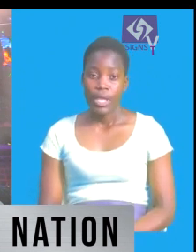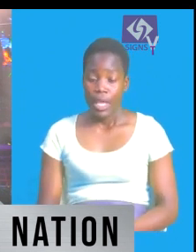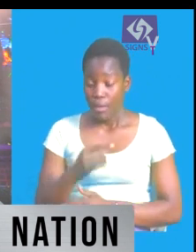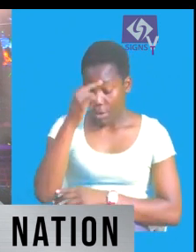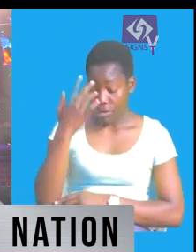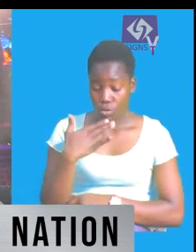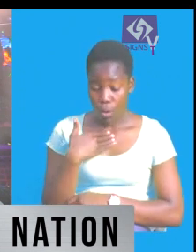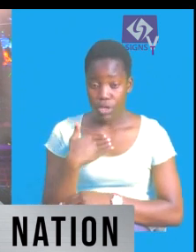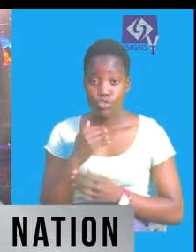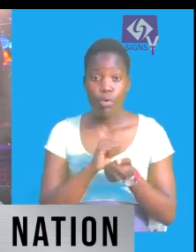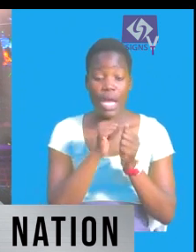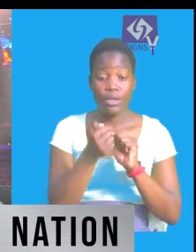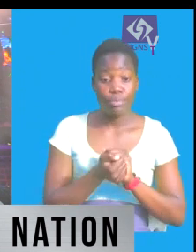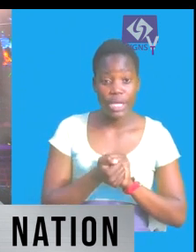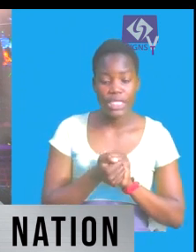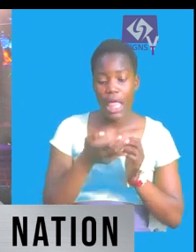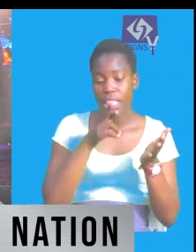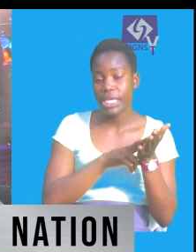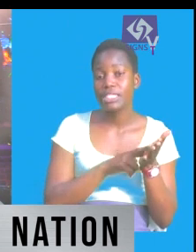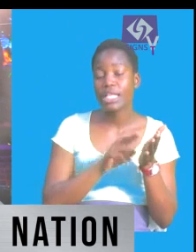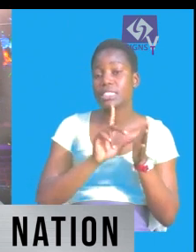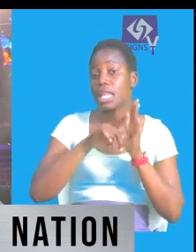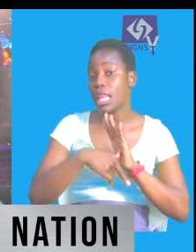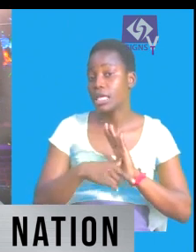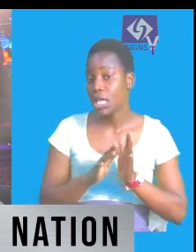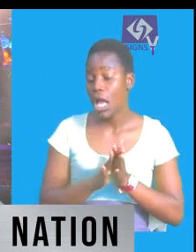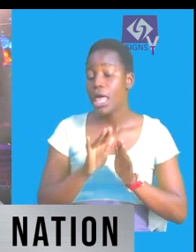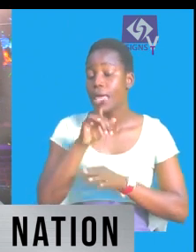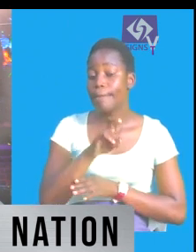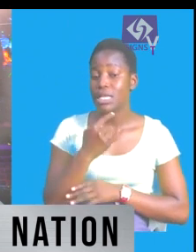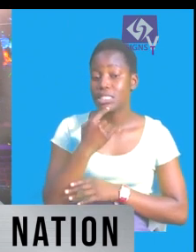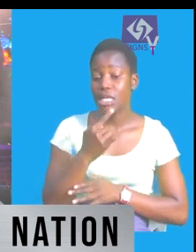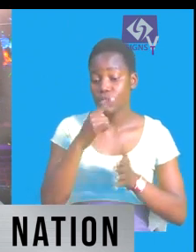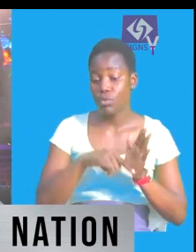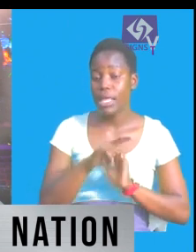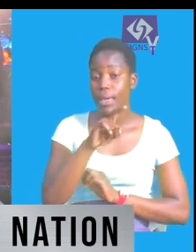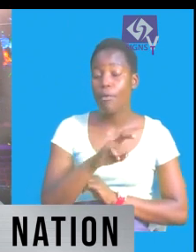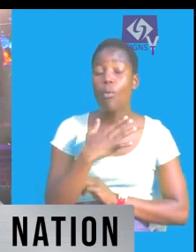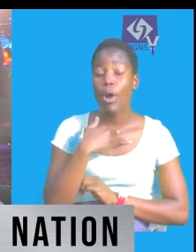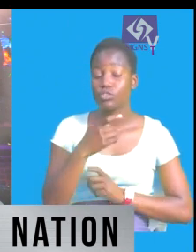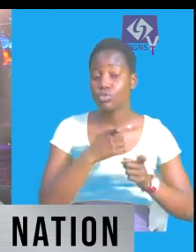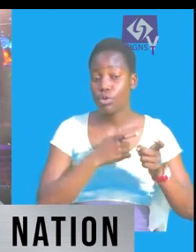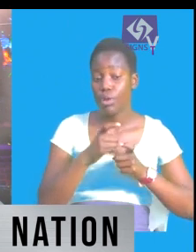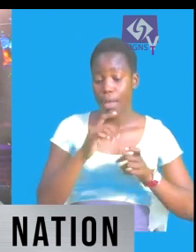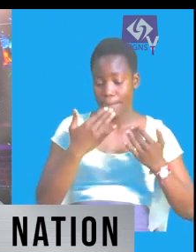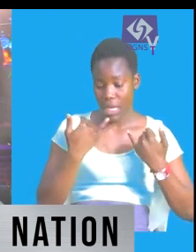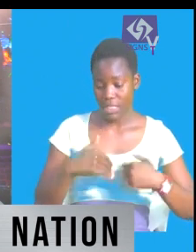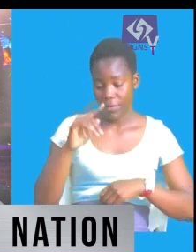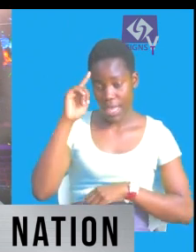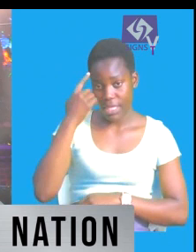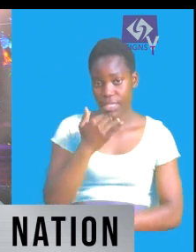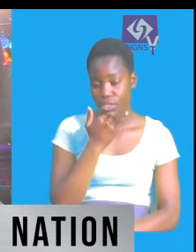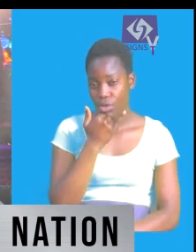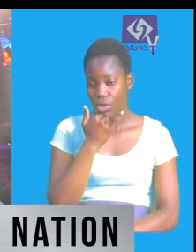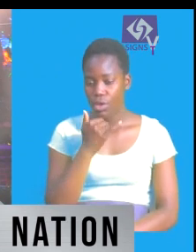want to manipulate the results? But they should tell us why they want to take charge, which Elizabeth, I think is wrong. Could it just